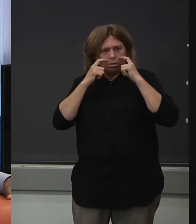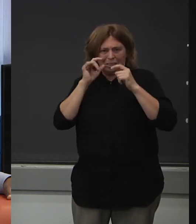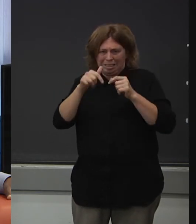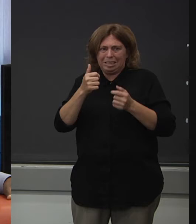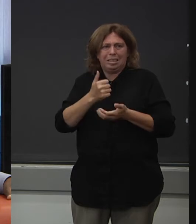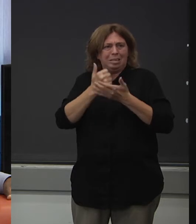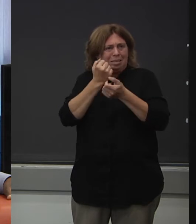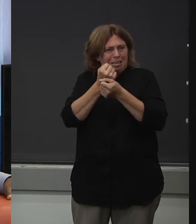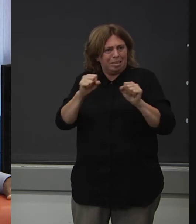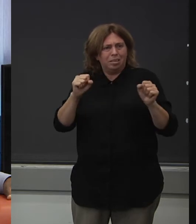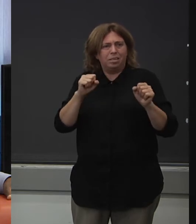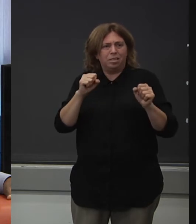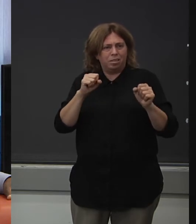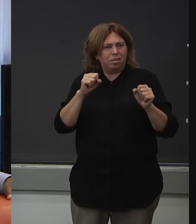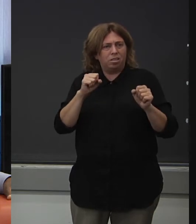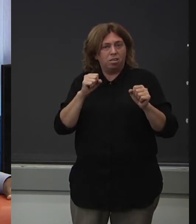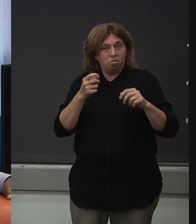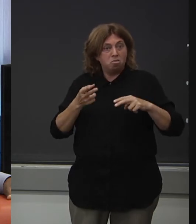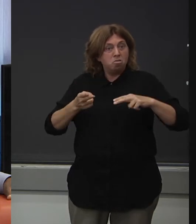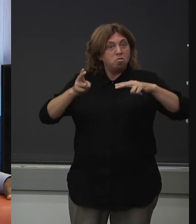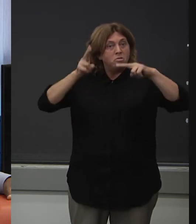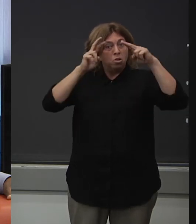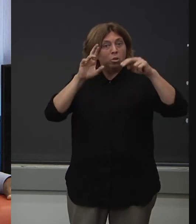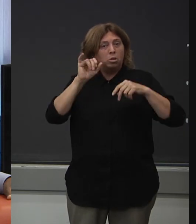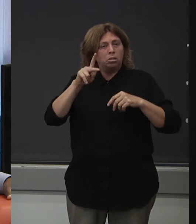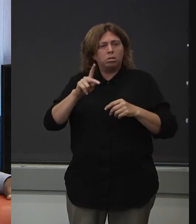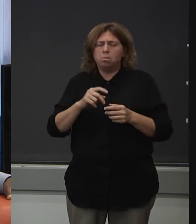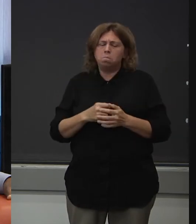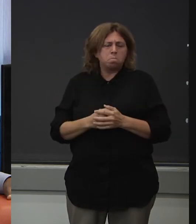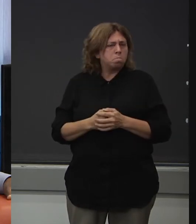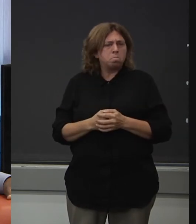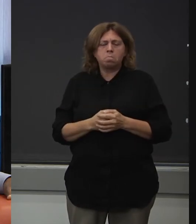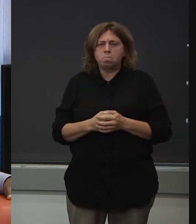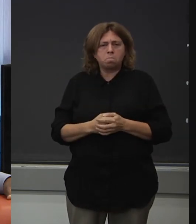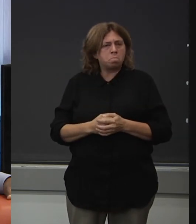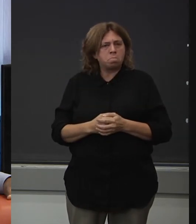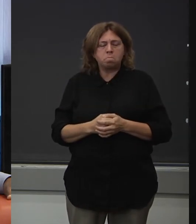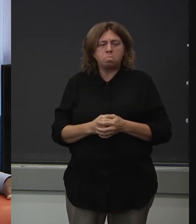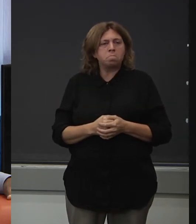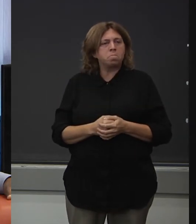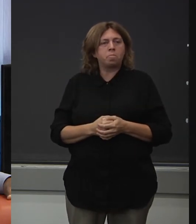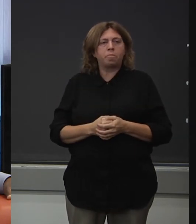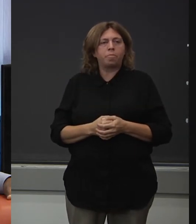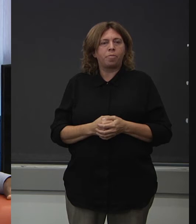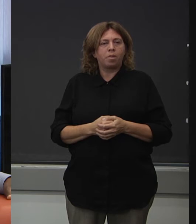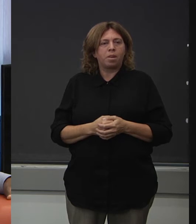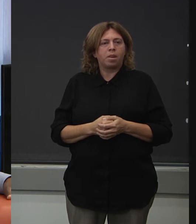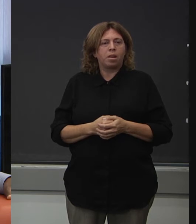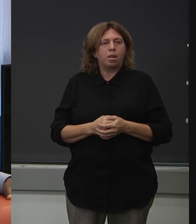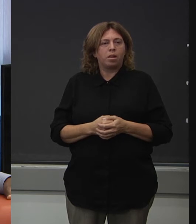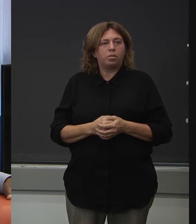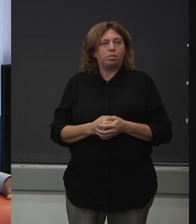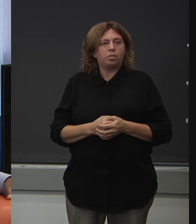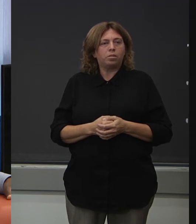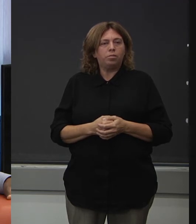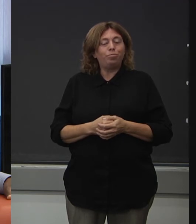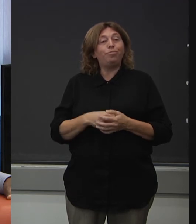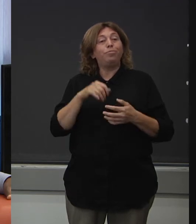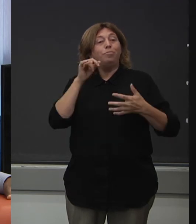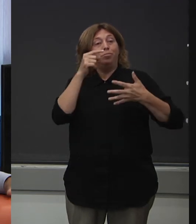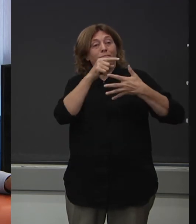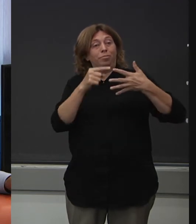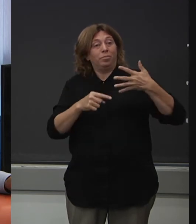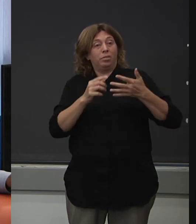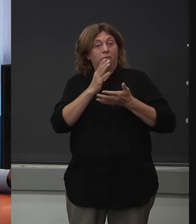risk. This means that your face is, so there's some things that you need to do to ensure that the